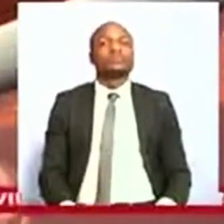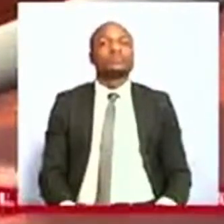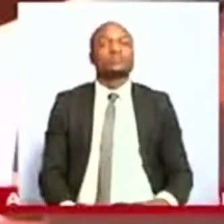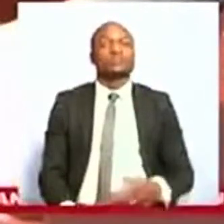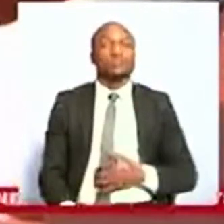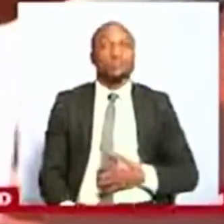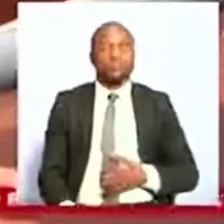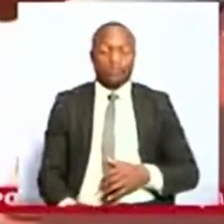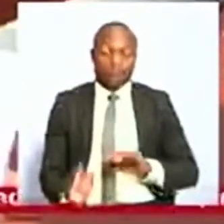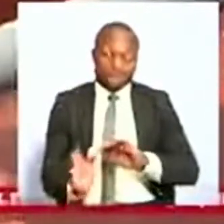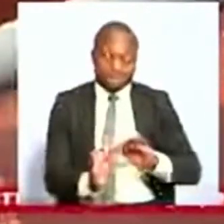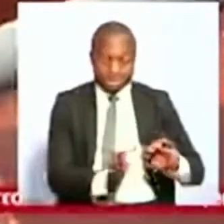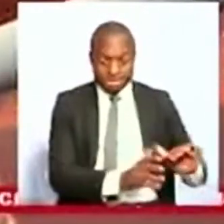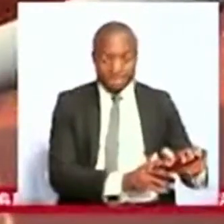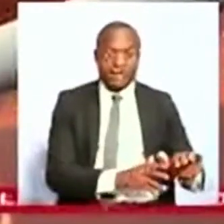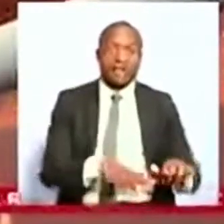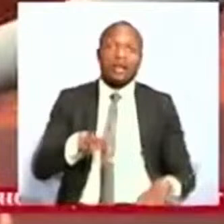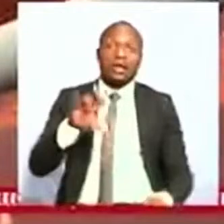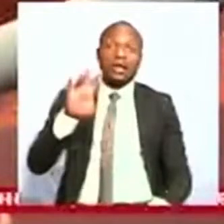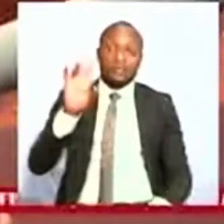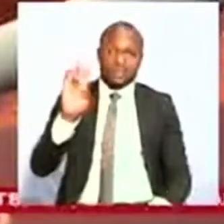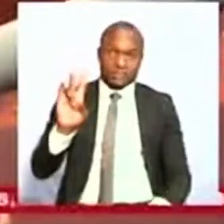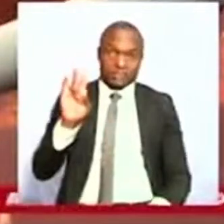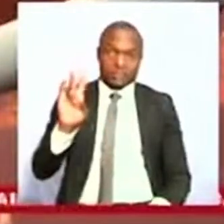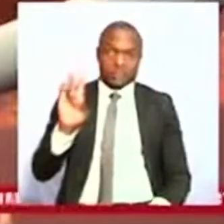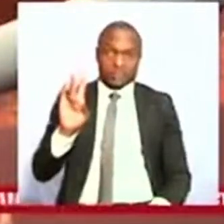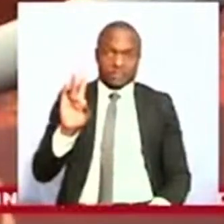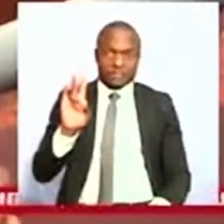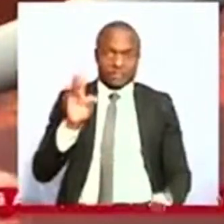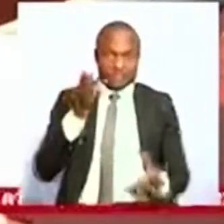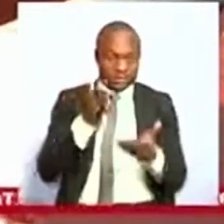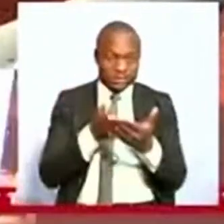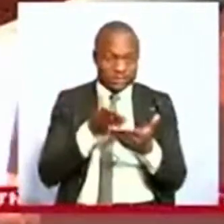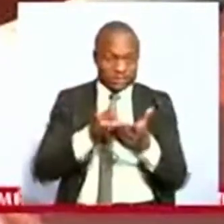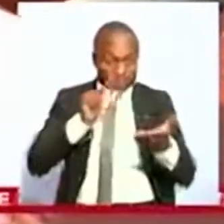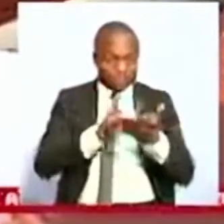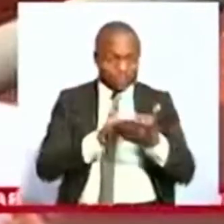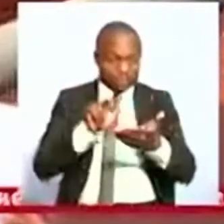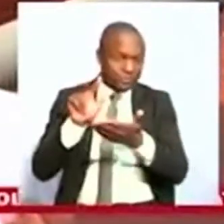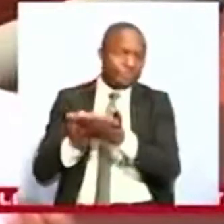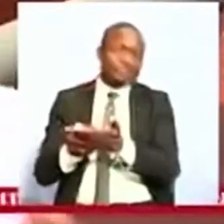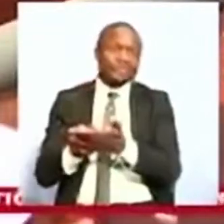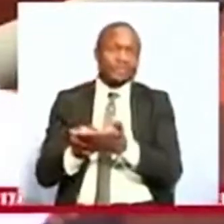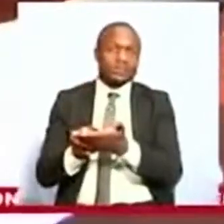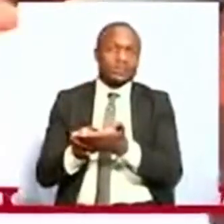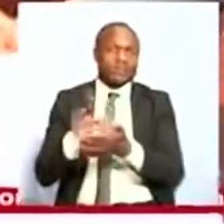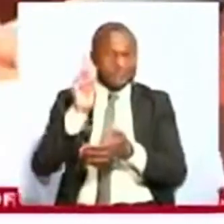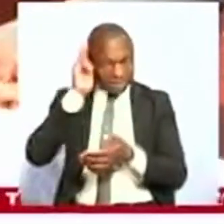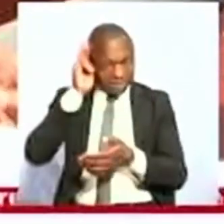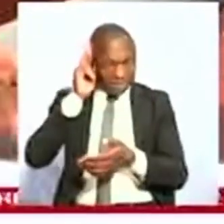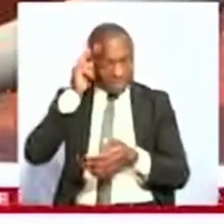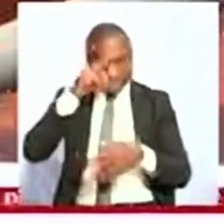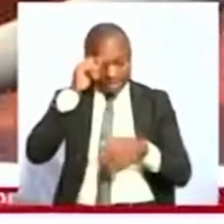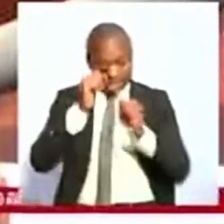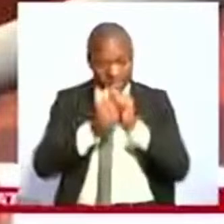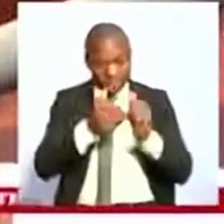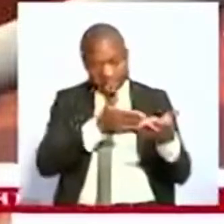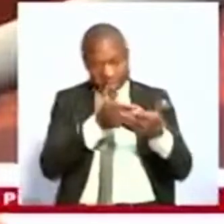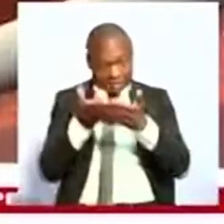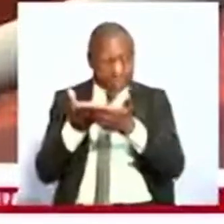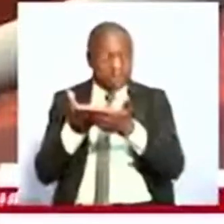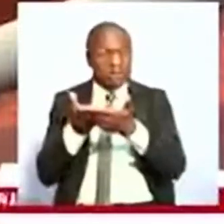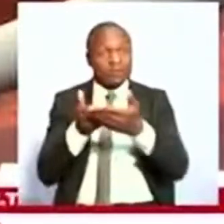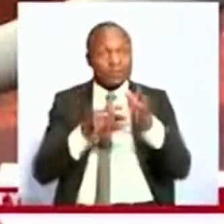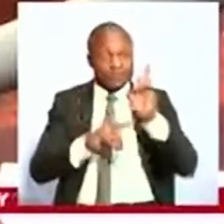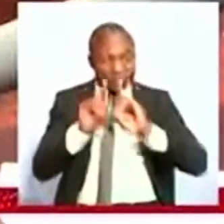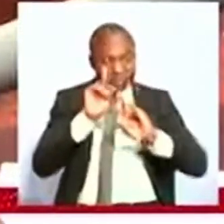I'll skip part 7, which is the implication and obligations of ratifying the protocol, because these are spoken